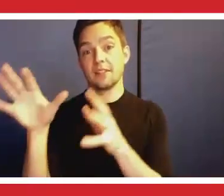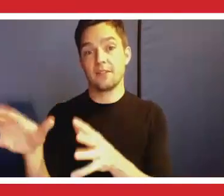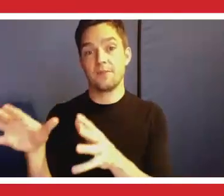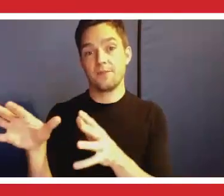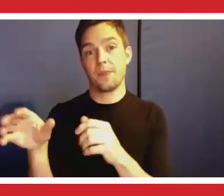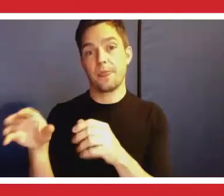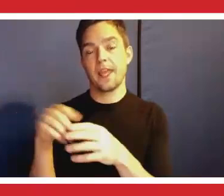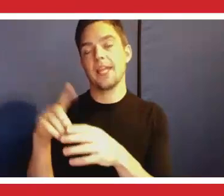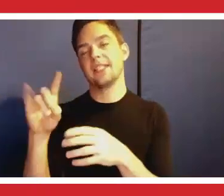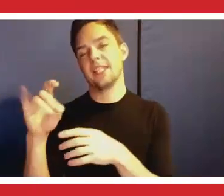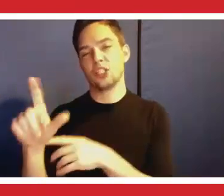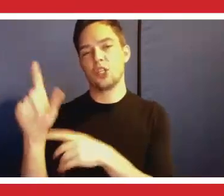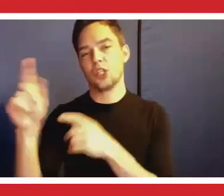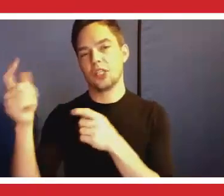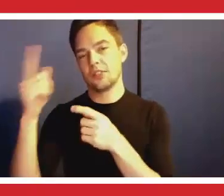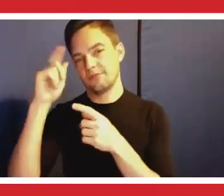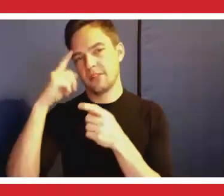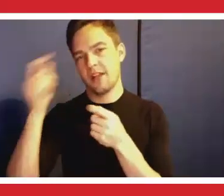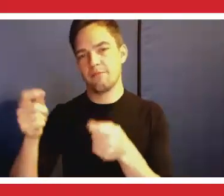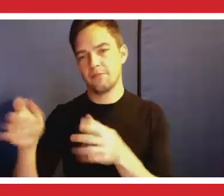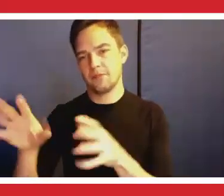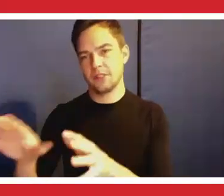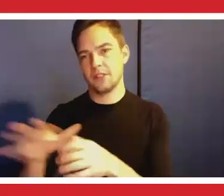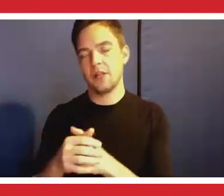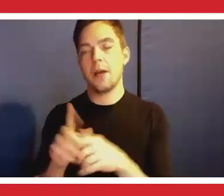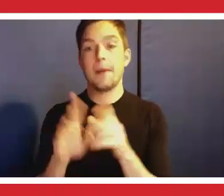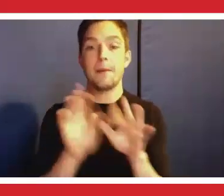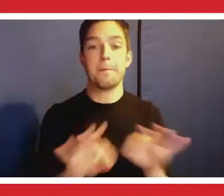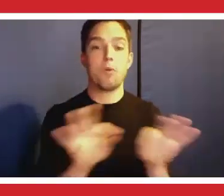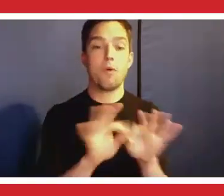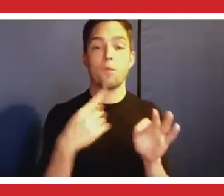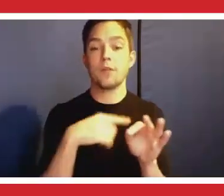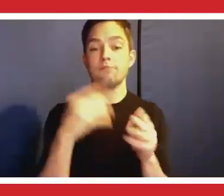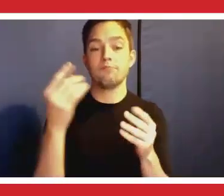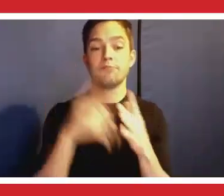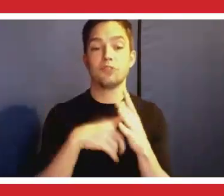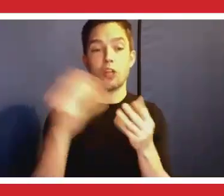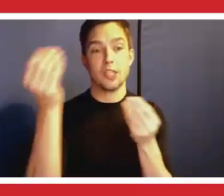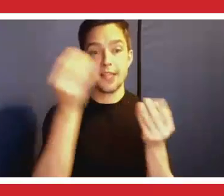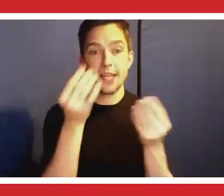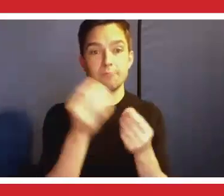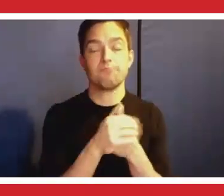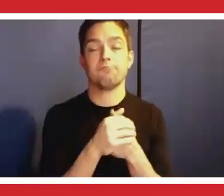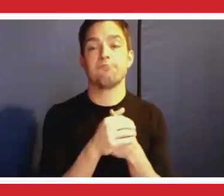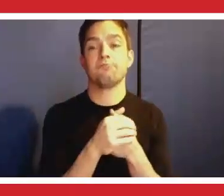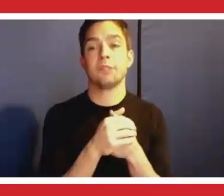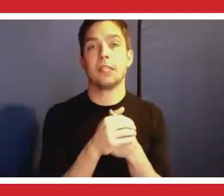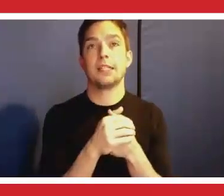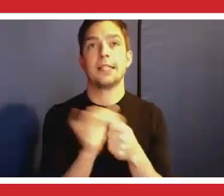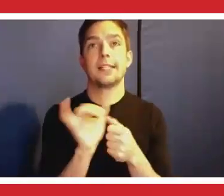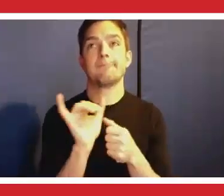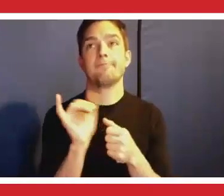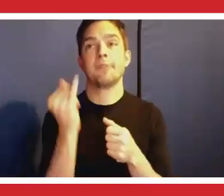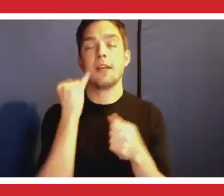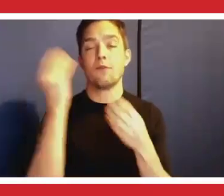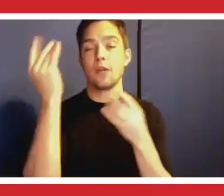digital governance. But it is important that we start to think, because if we start to think even